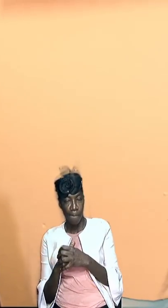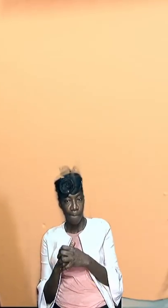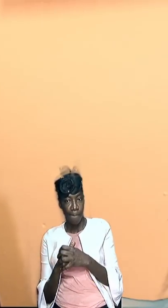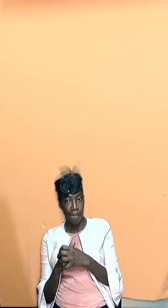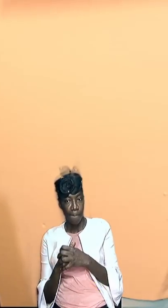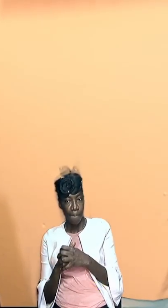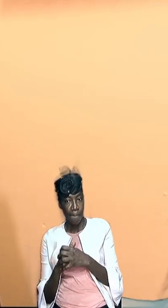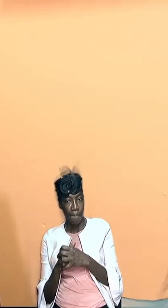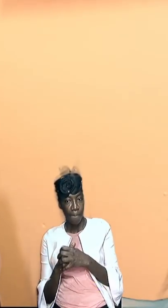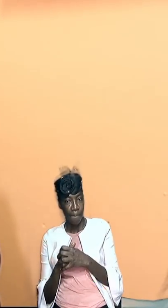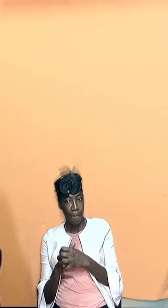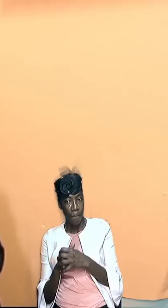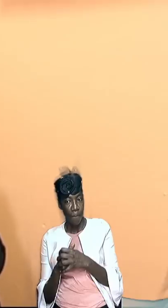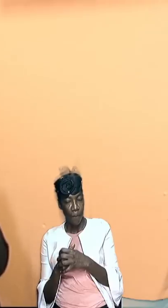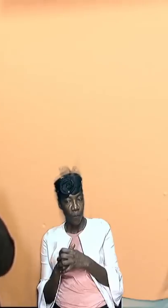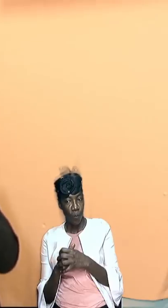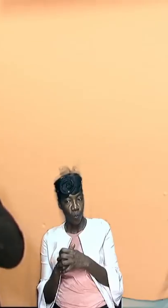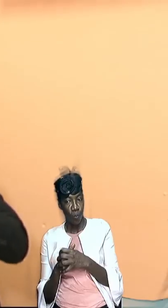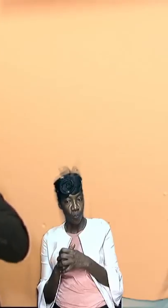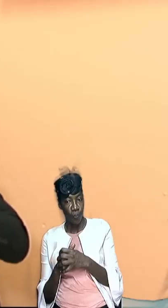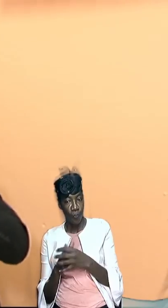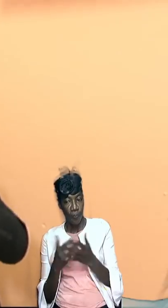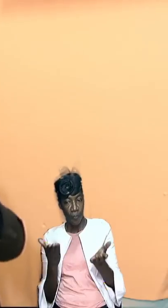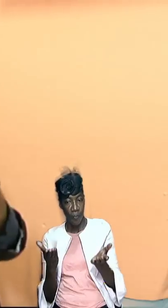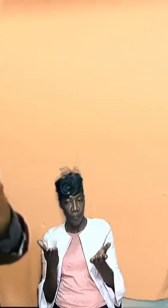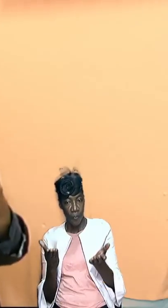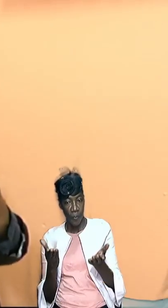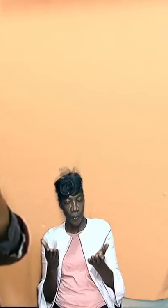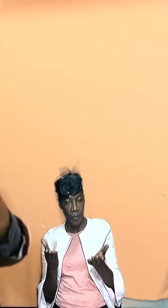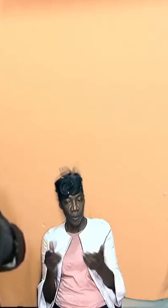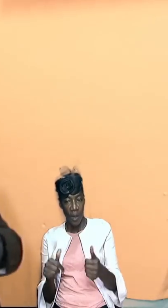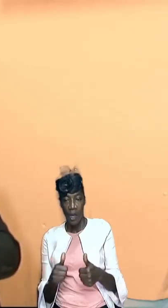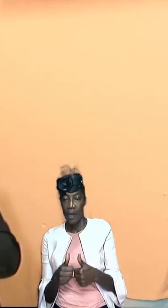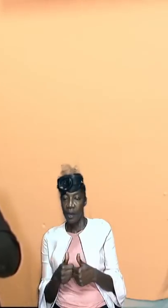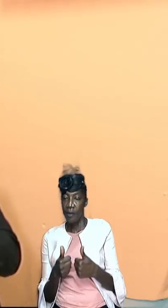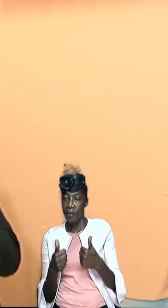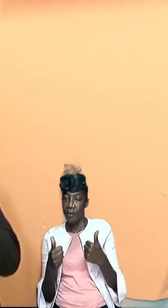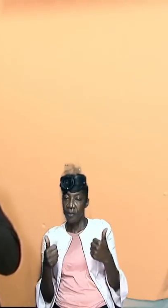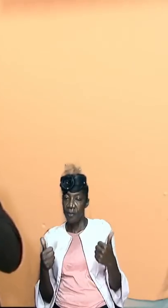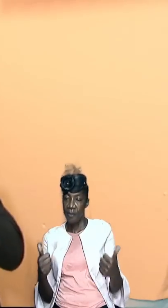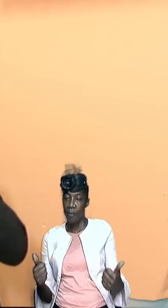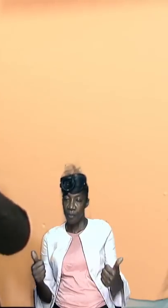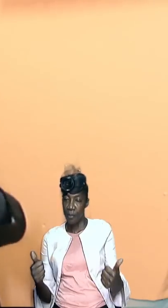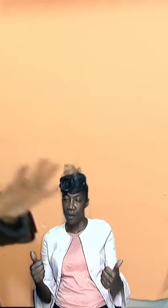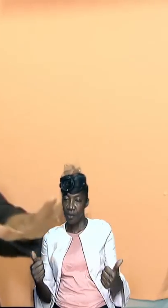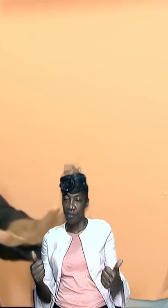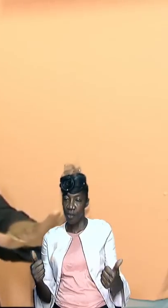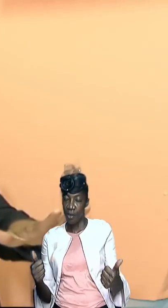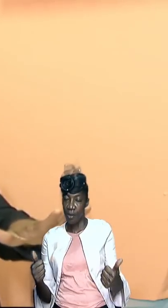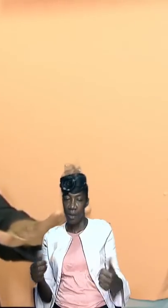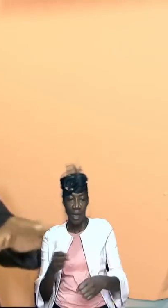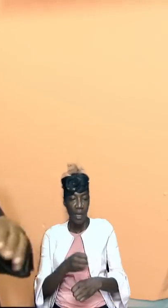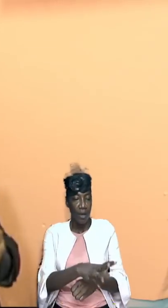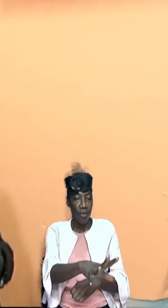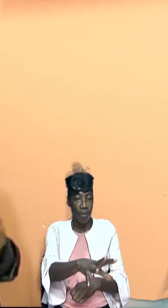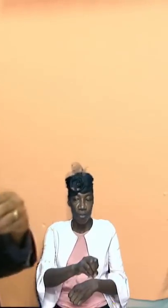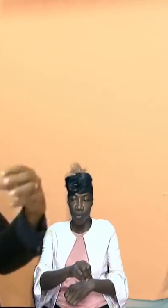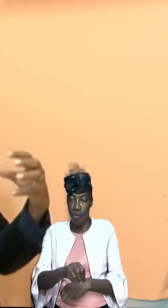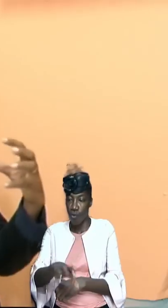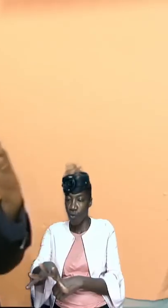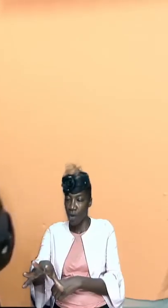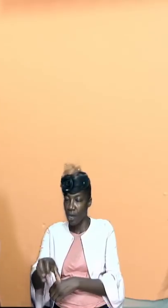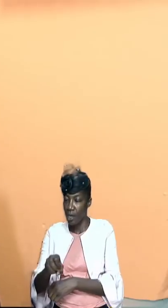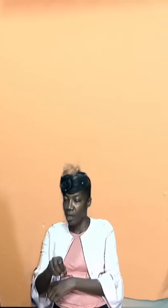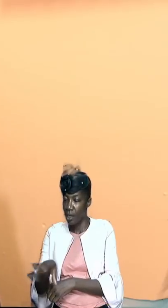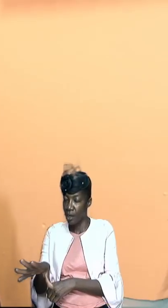and sisters, the separation, the dispersion,